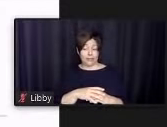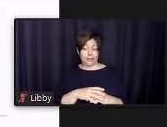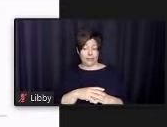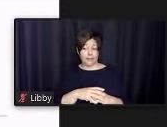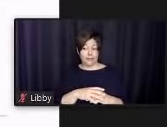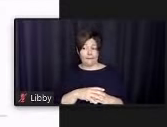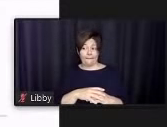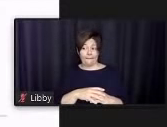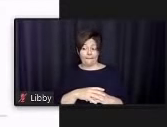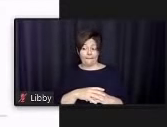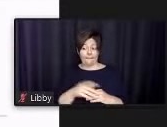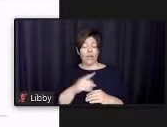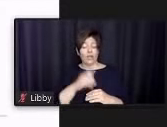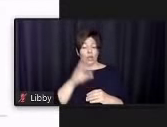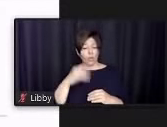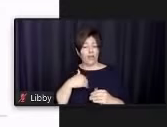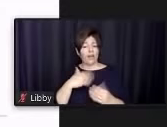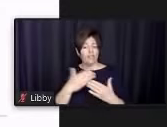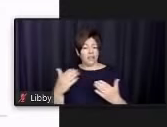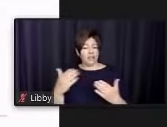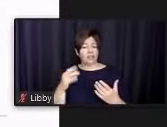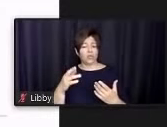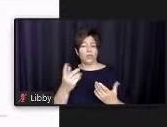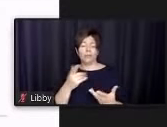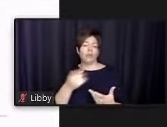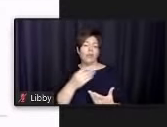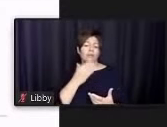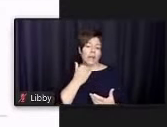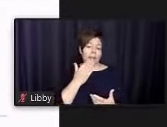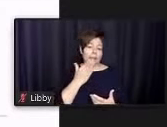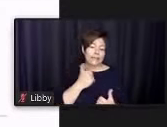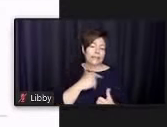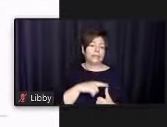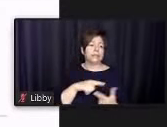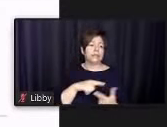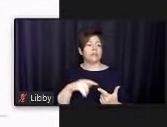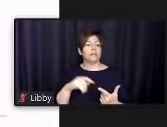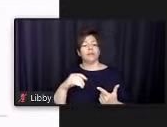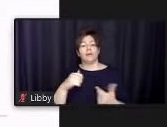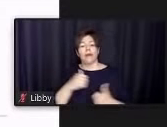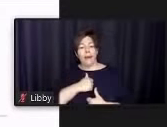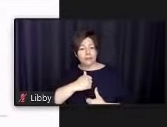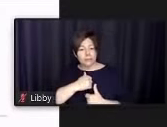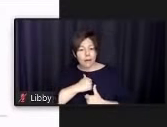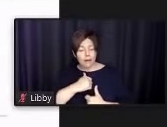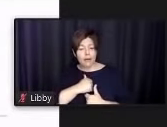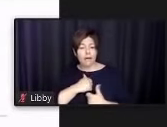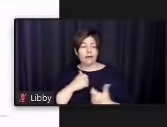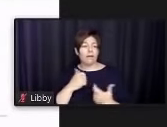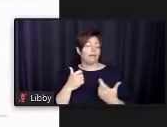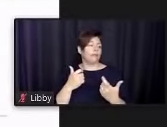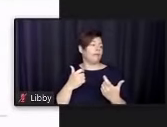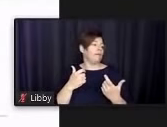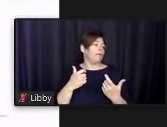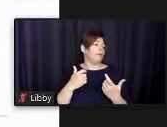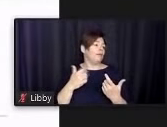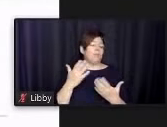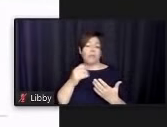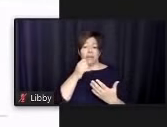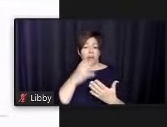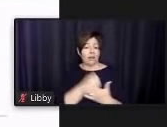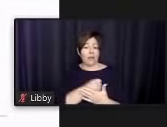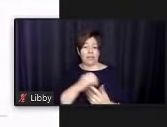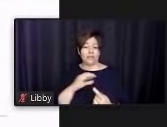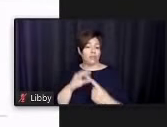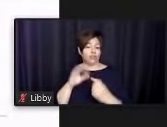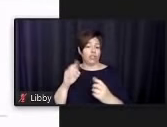is you can have some kids who maybe had diabetes or asthma who may not have been receiving special education-related services previously,